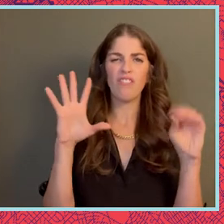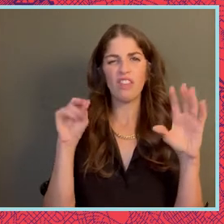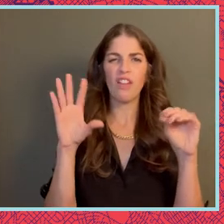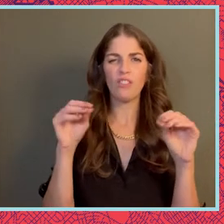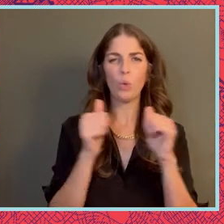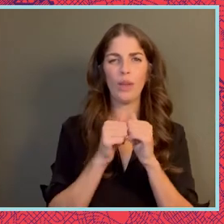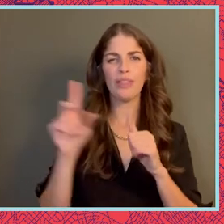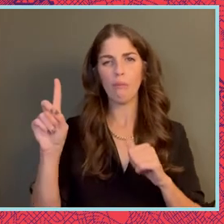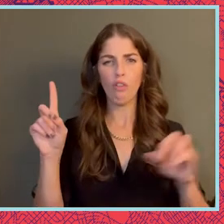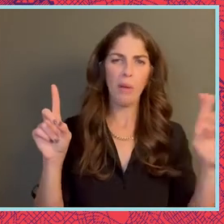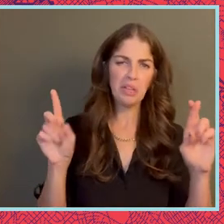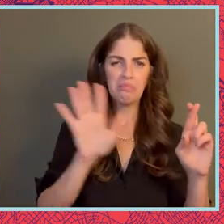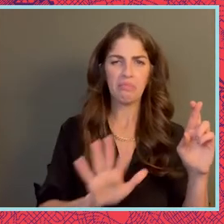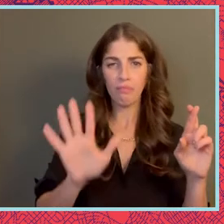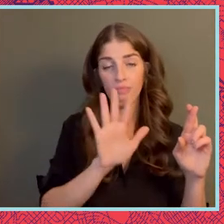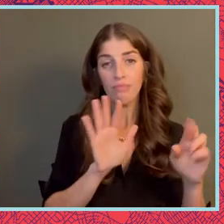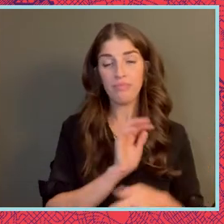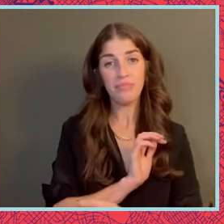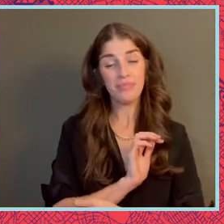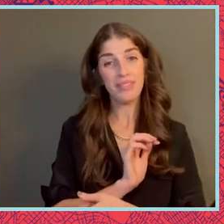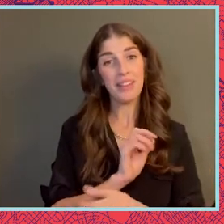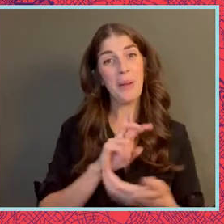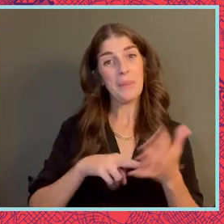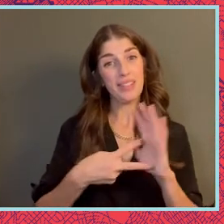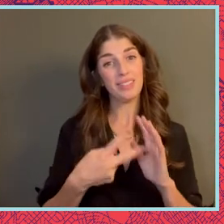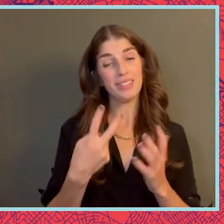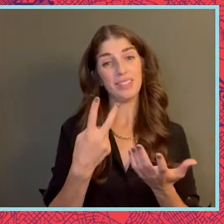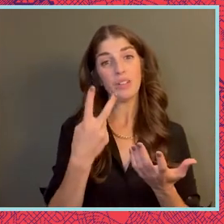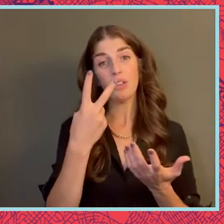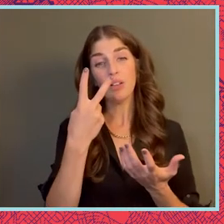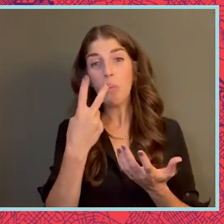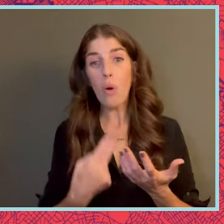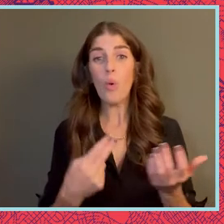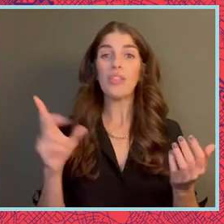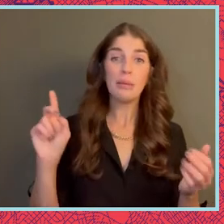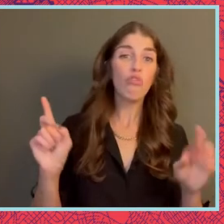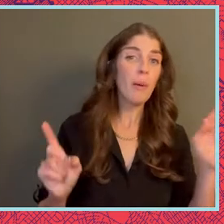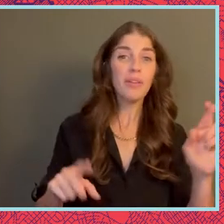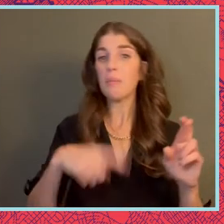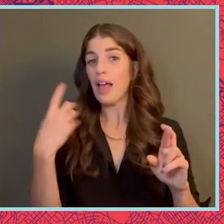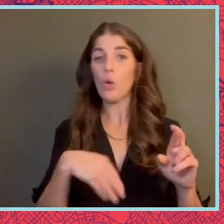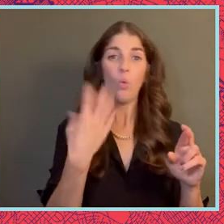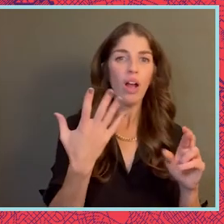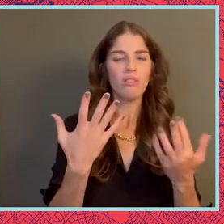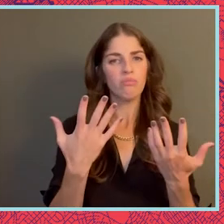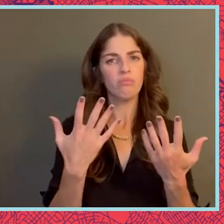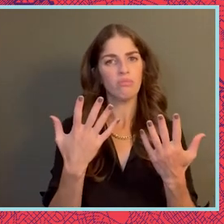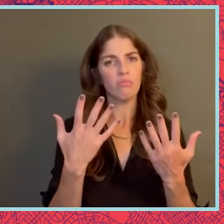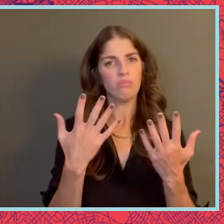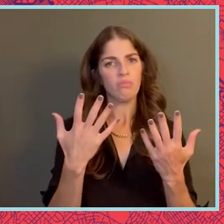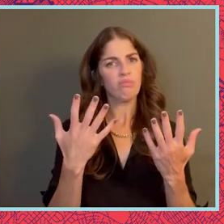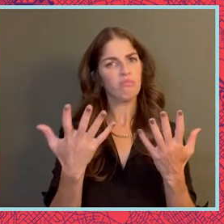split when it was in terms of party. And it gave both parties and both races an incentive